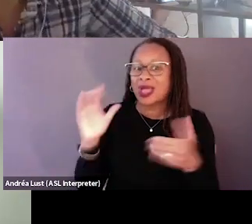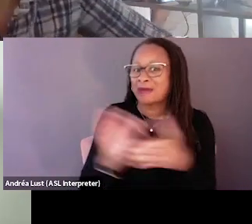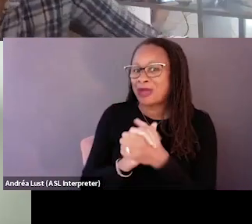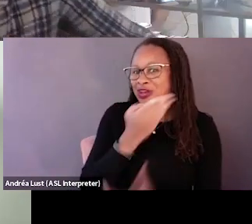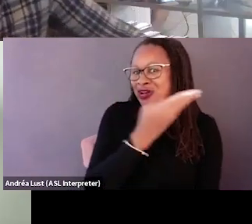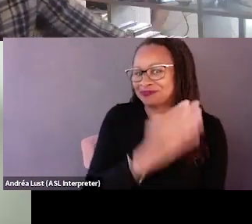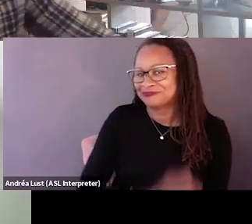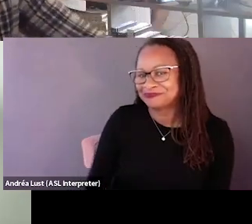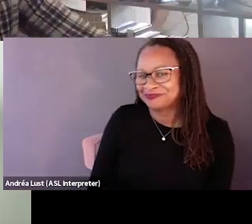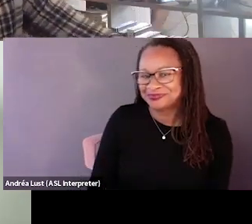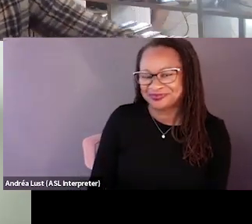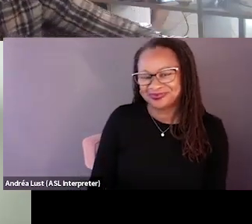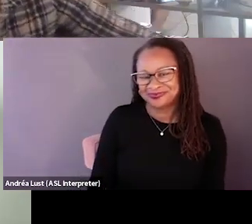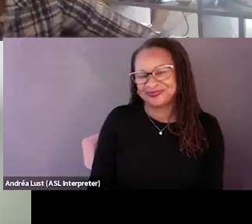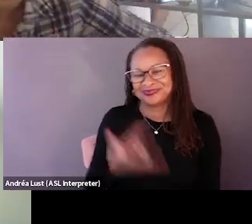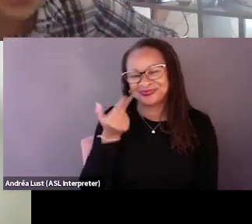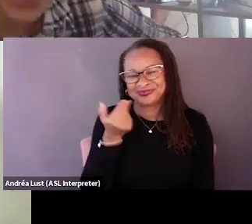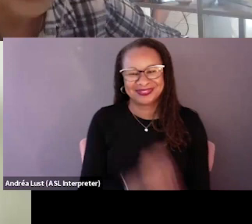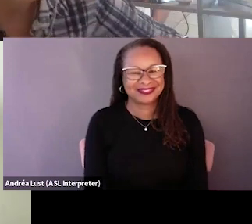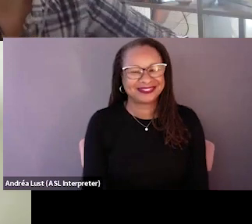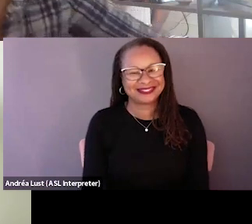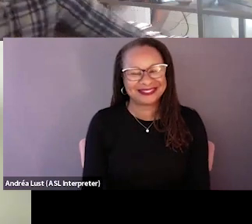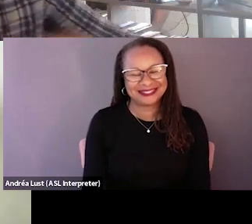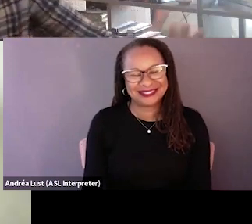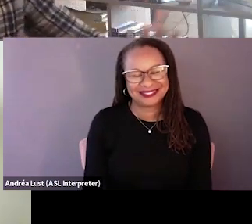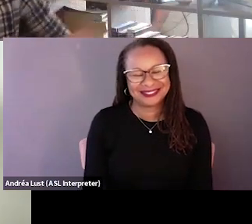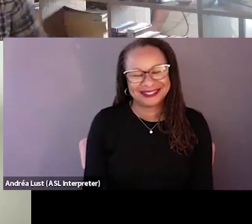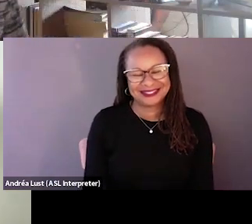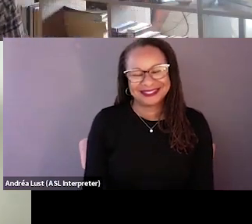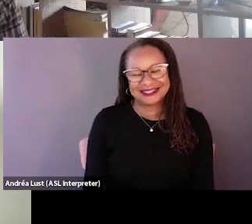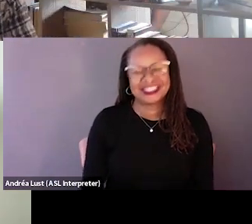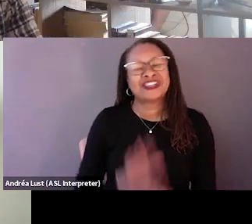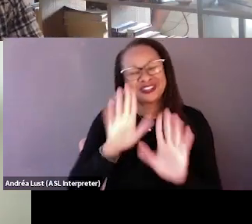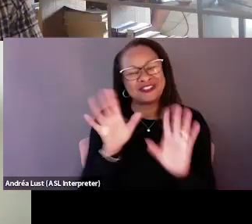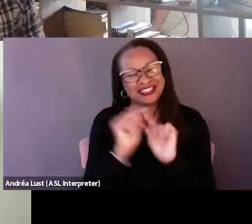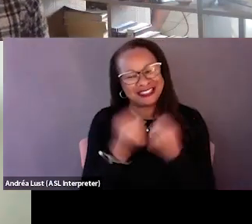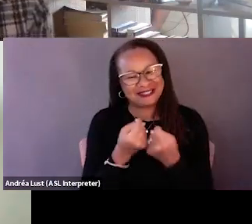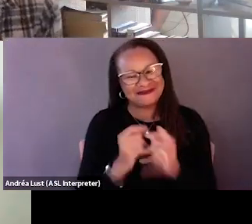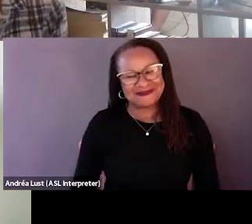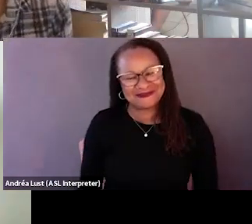Absolutely. What a great team.